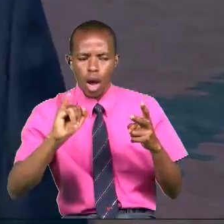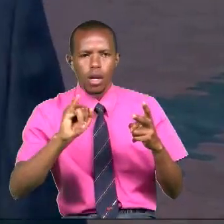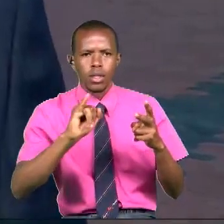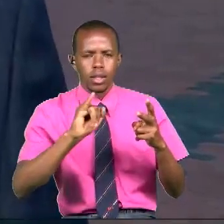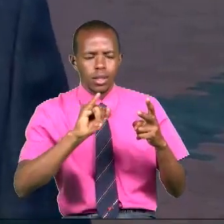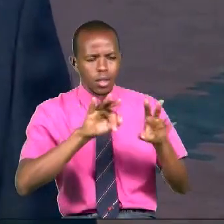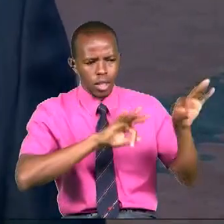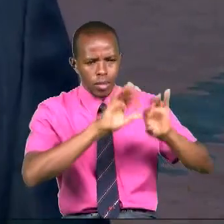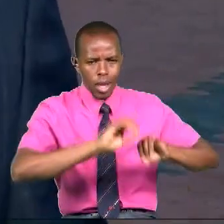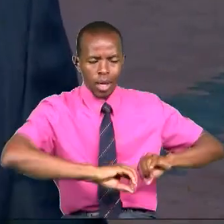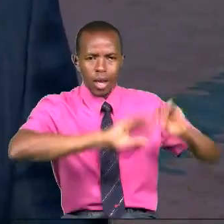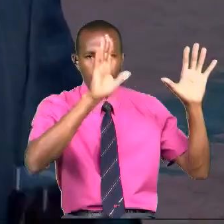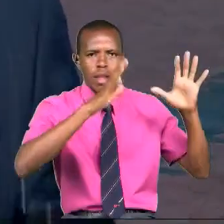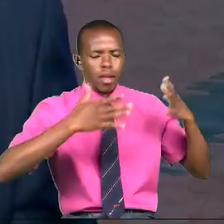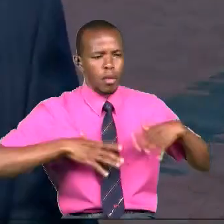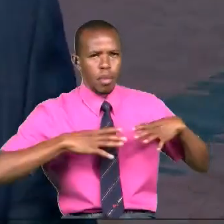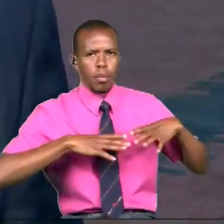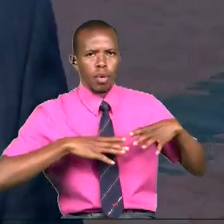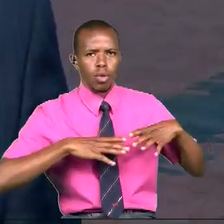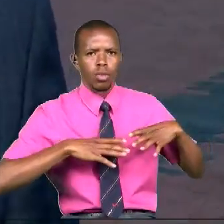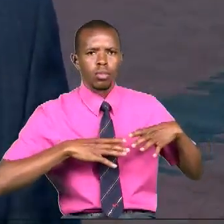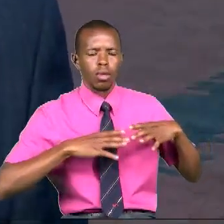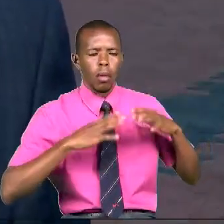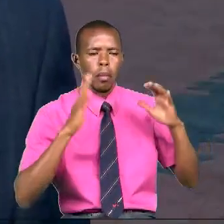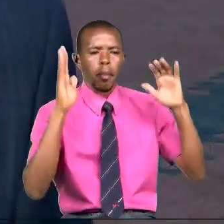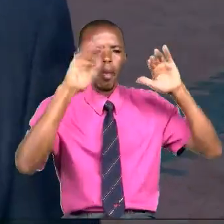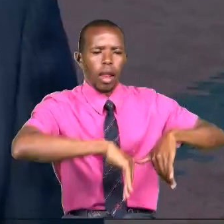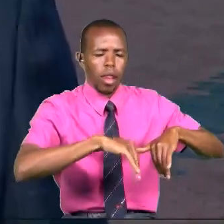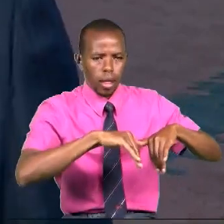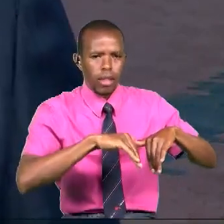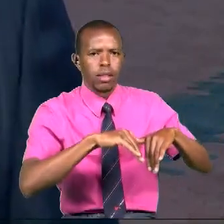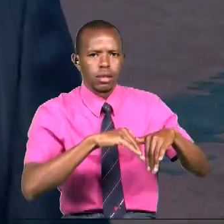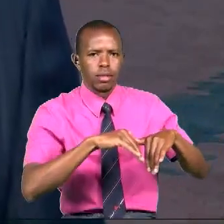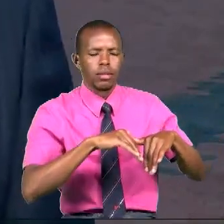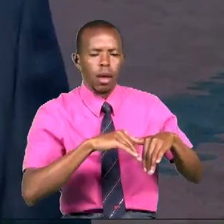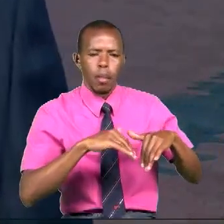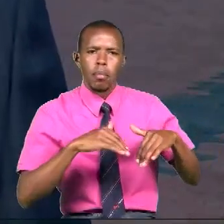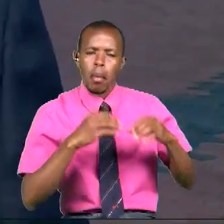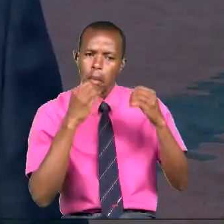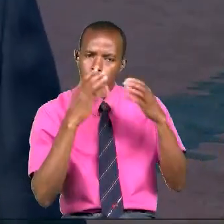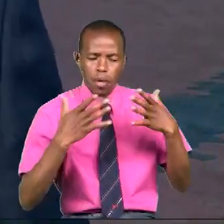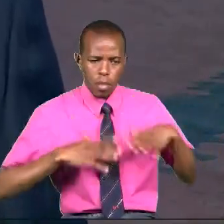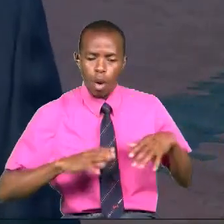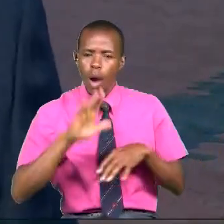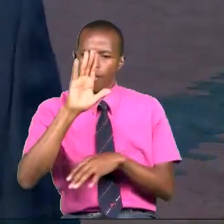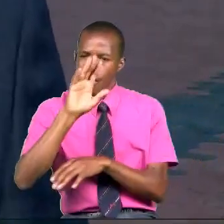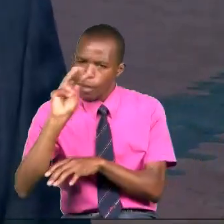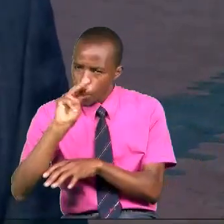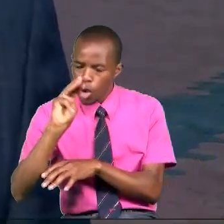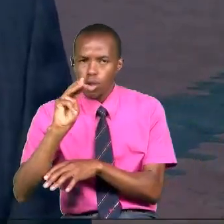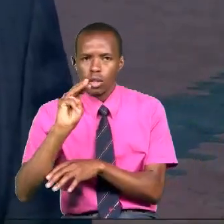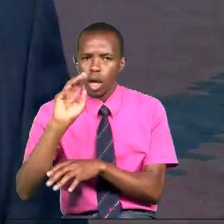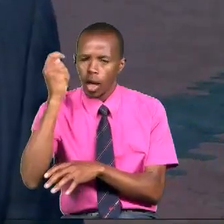people who suppressed the majority will, because 5 million Kenyans